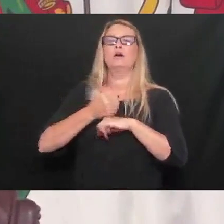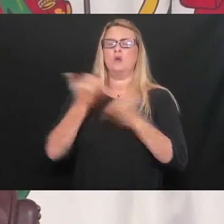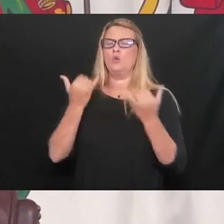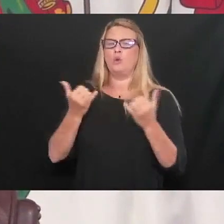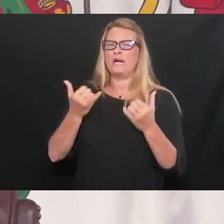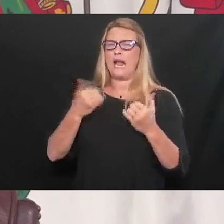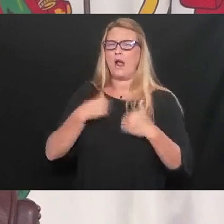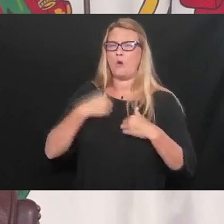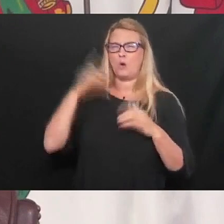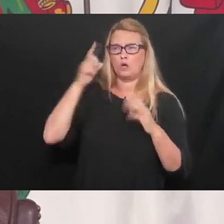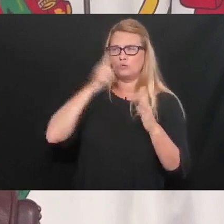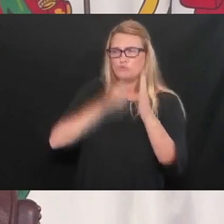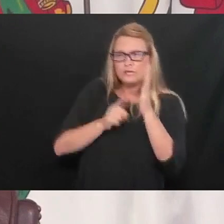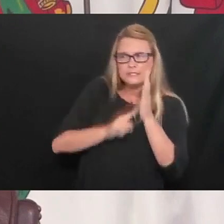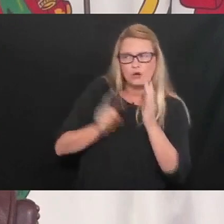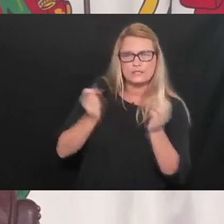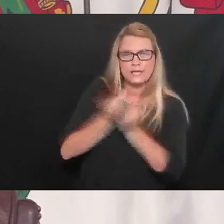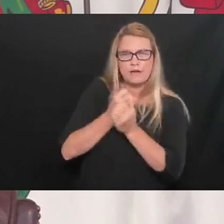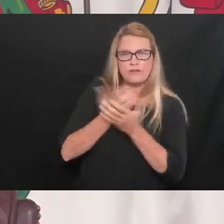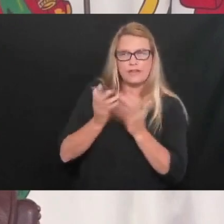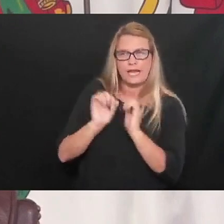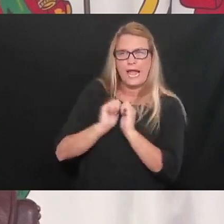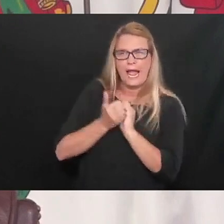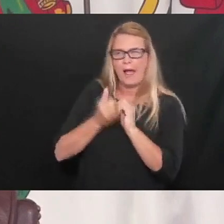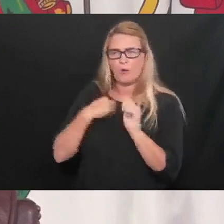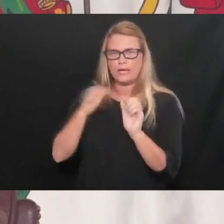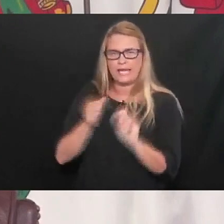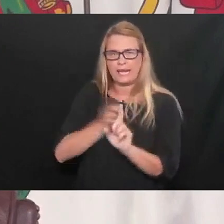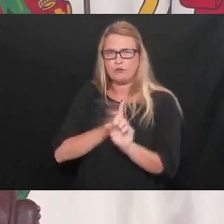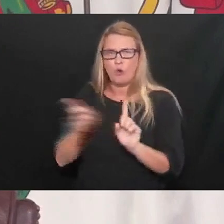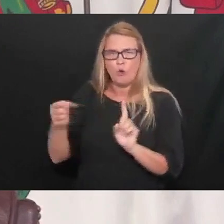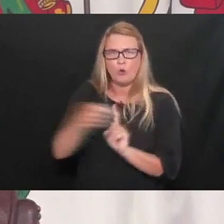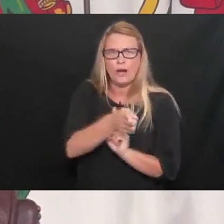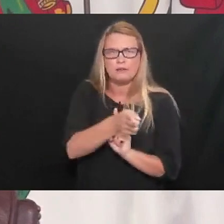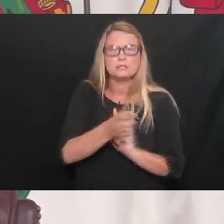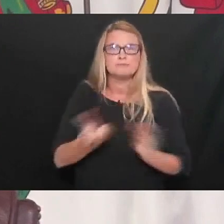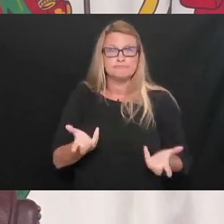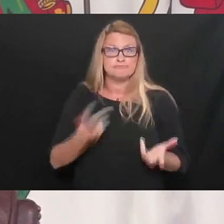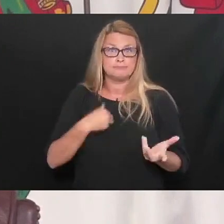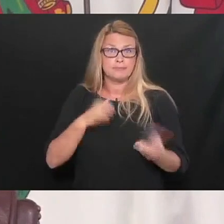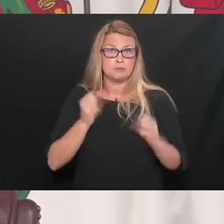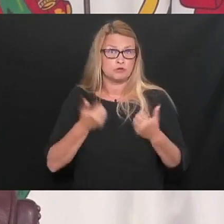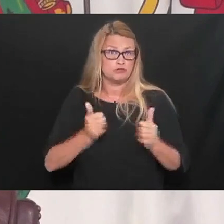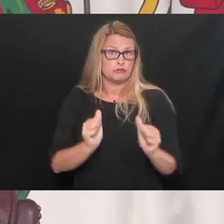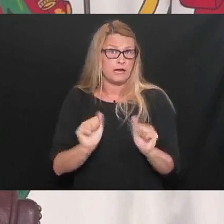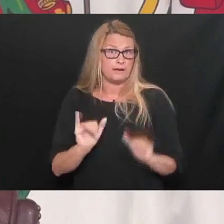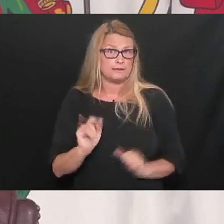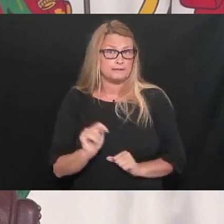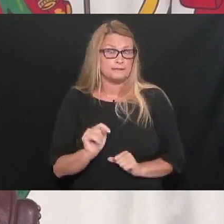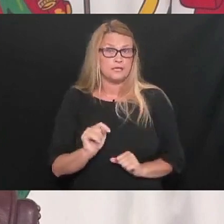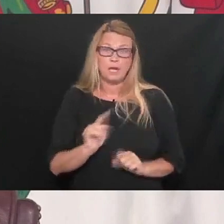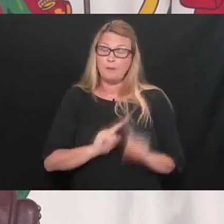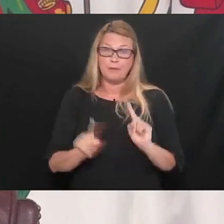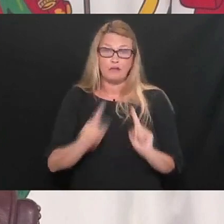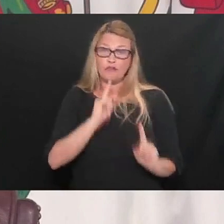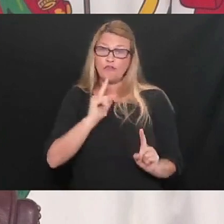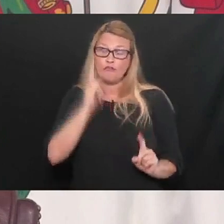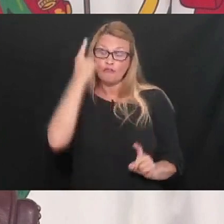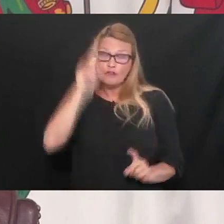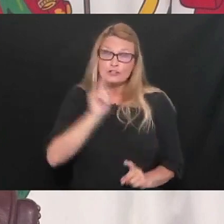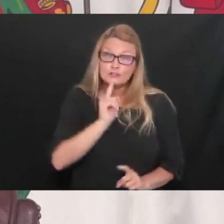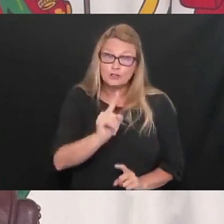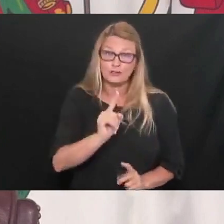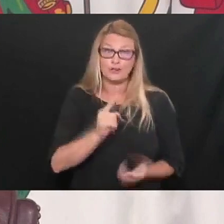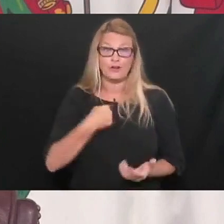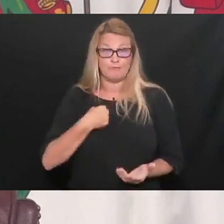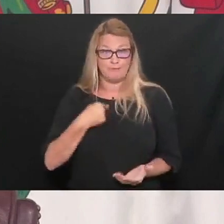any way and every way that we can get past that, and we're doing that right as we speak. But Kenny, absolutely, for me to